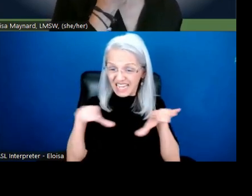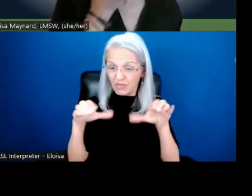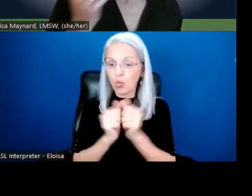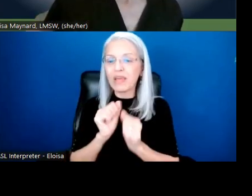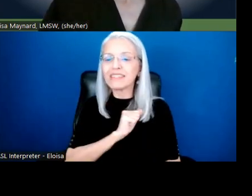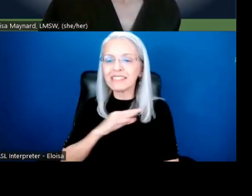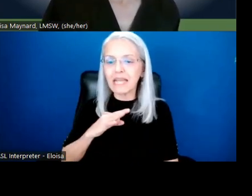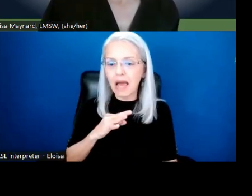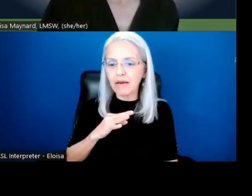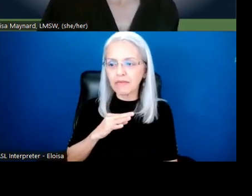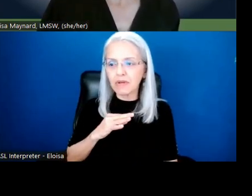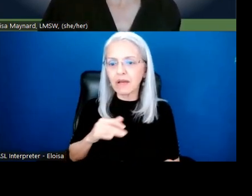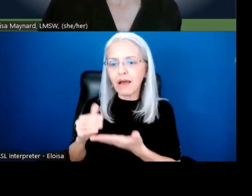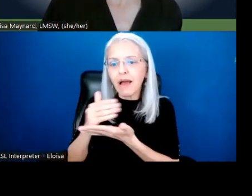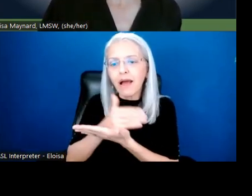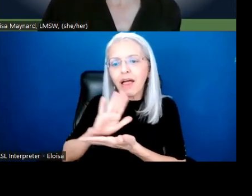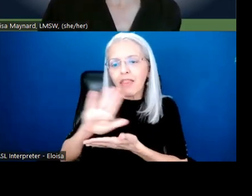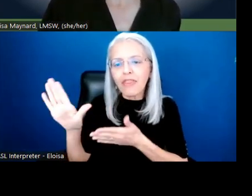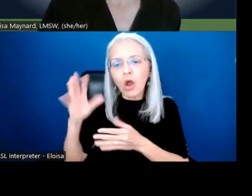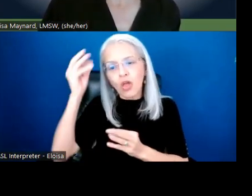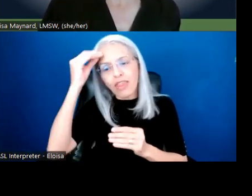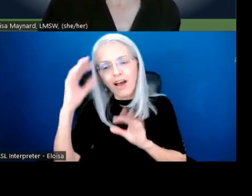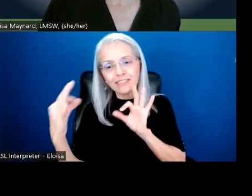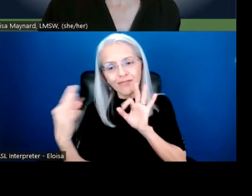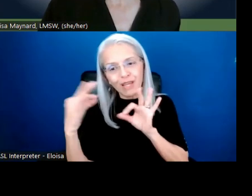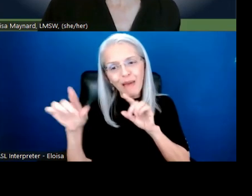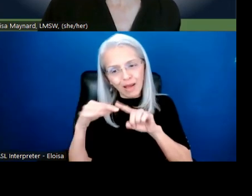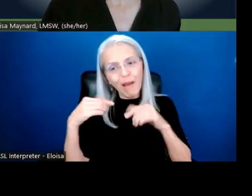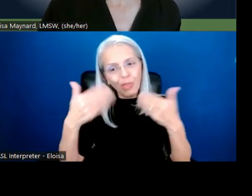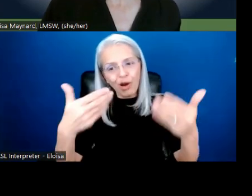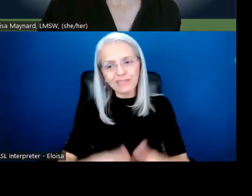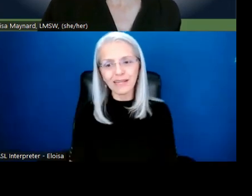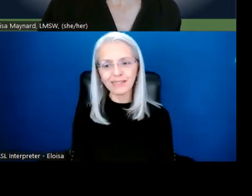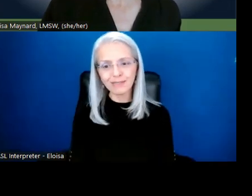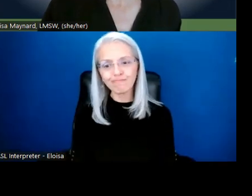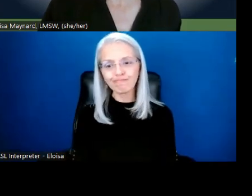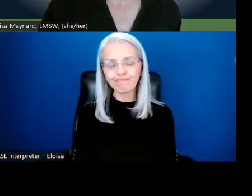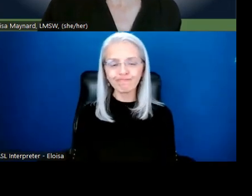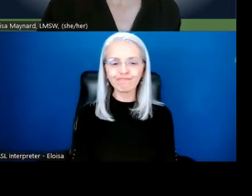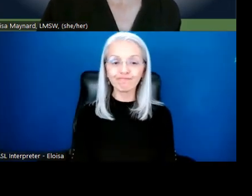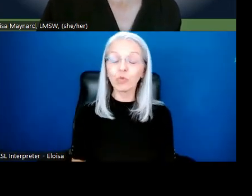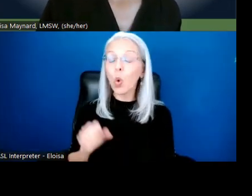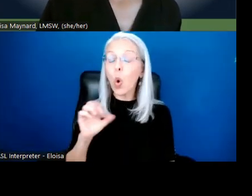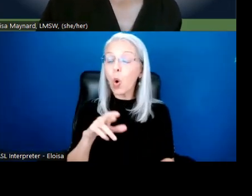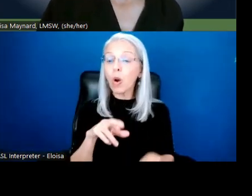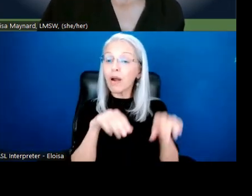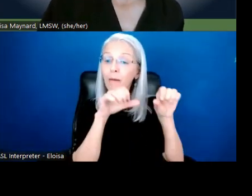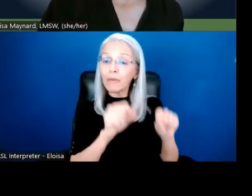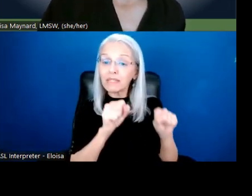get their thoughts and feedback about this process. Even a potential foster or adoptive